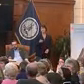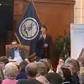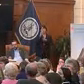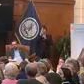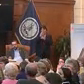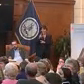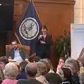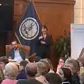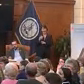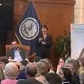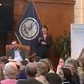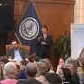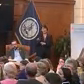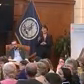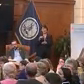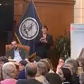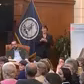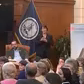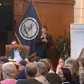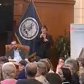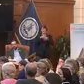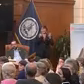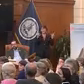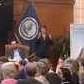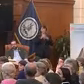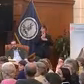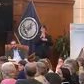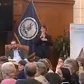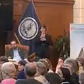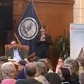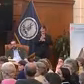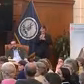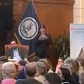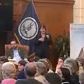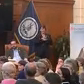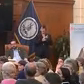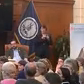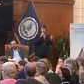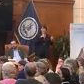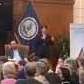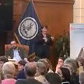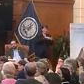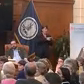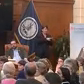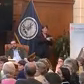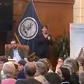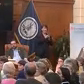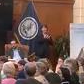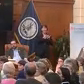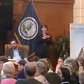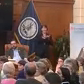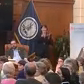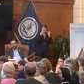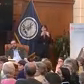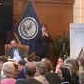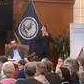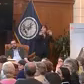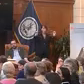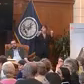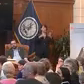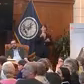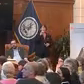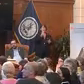Respectfully, I would just submit that there's a difference between care and coverage, but if you don't have coverage, that pretty much obliterates the chance of people getting care.